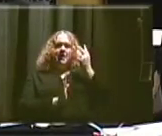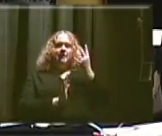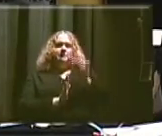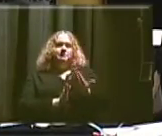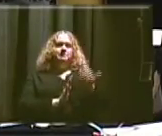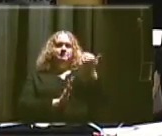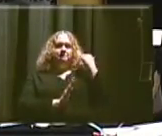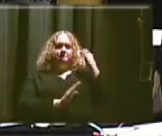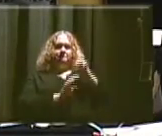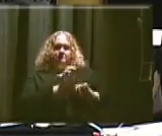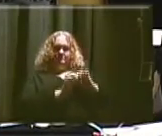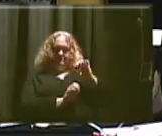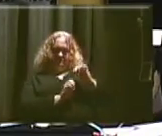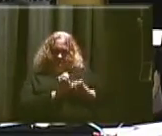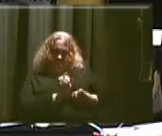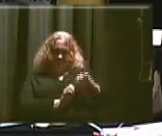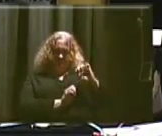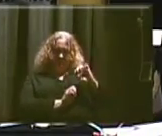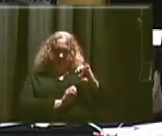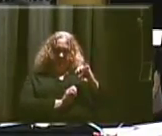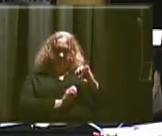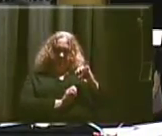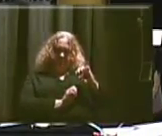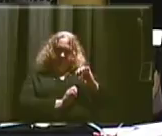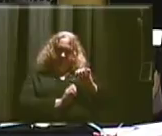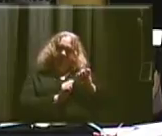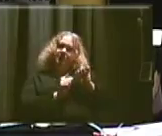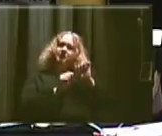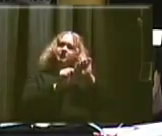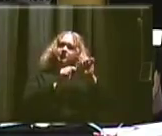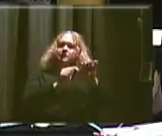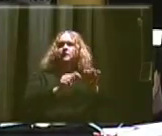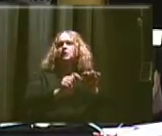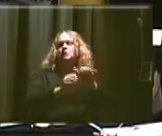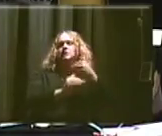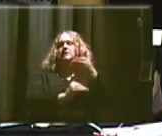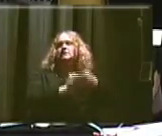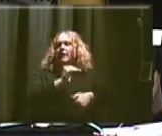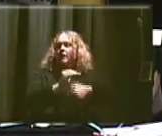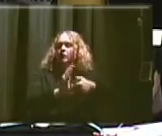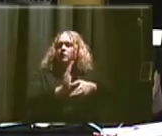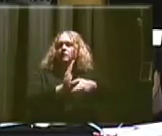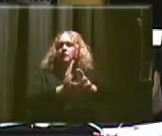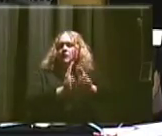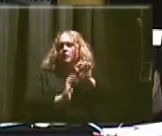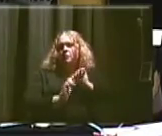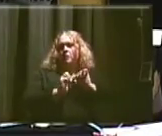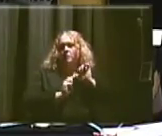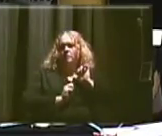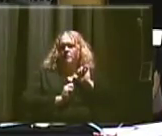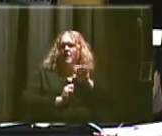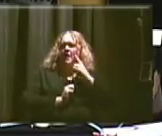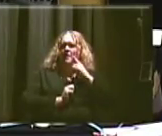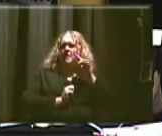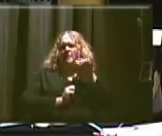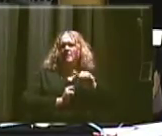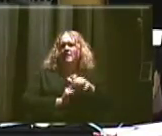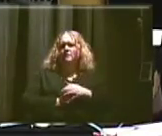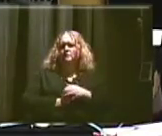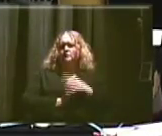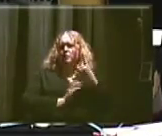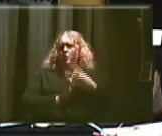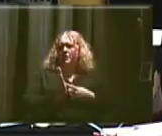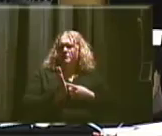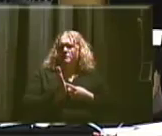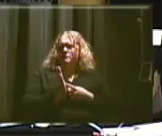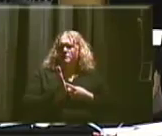cycle, essentially, of review of performance. So I think that's what boards tend to base these